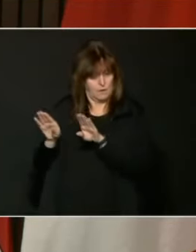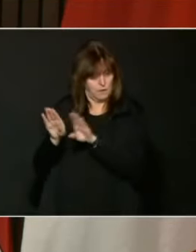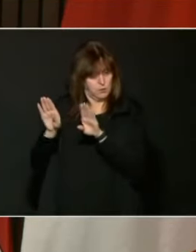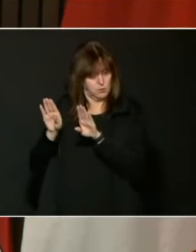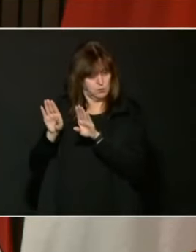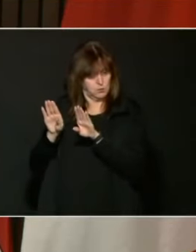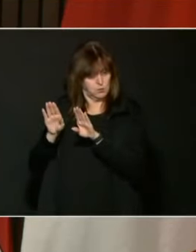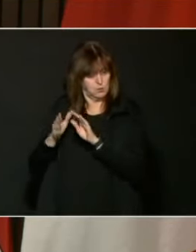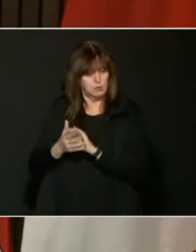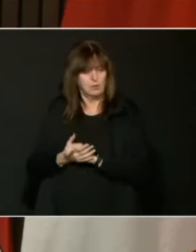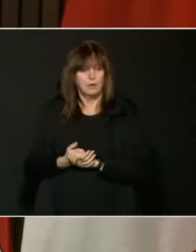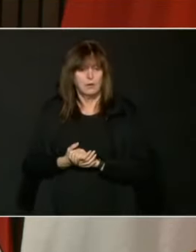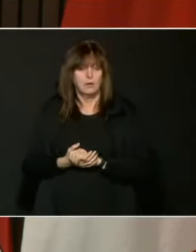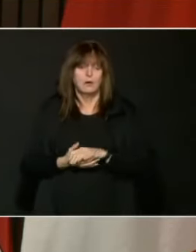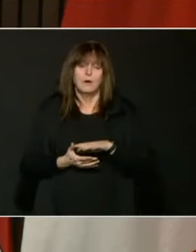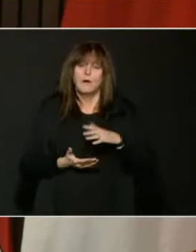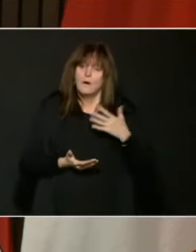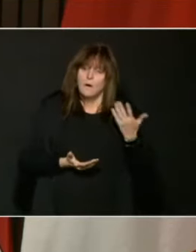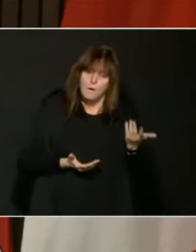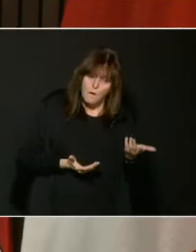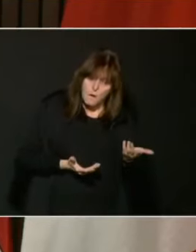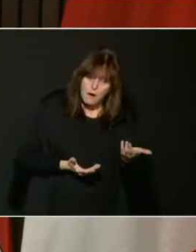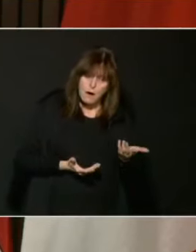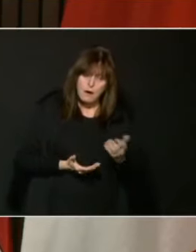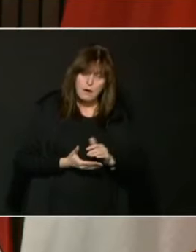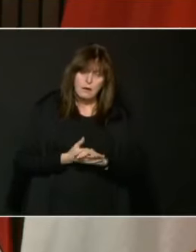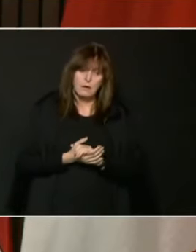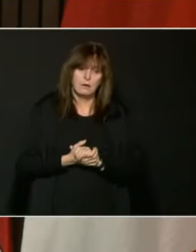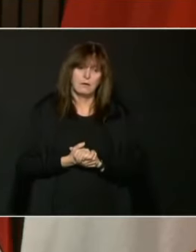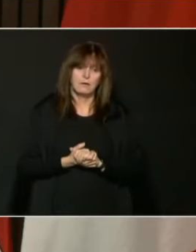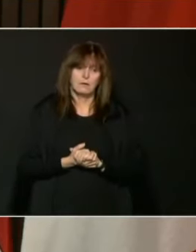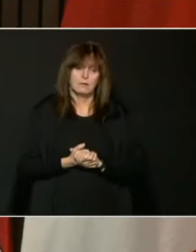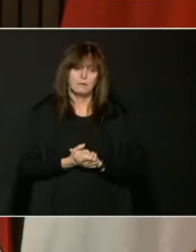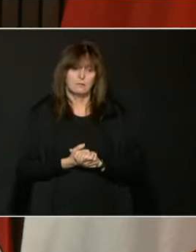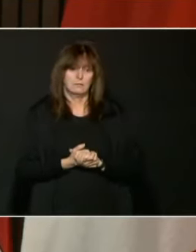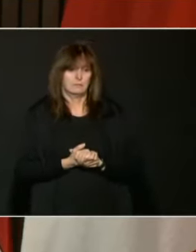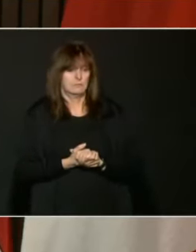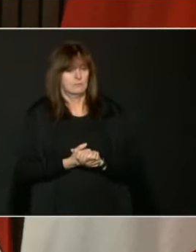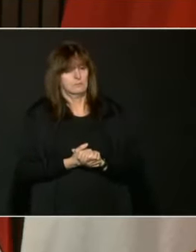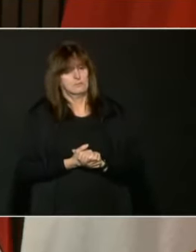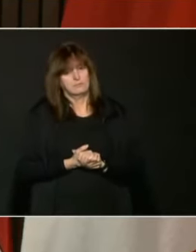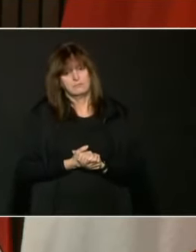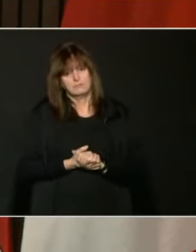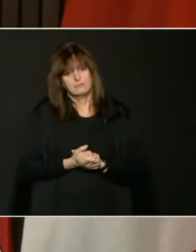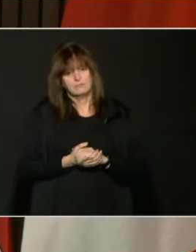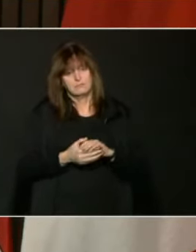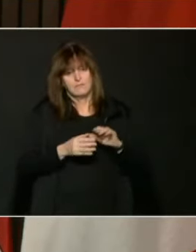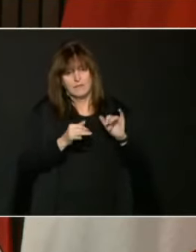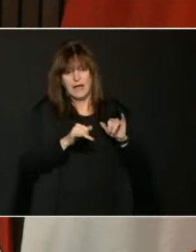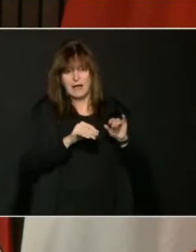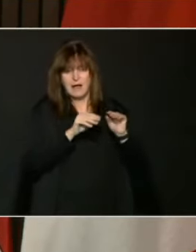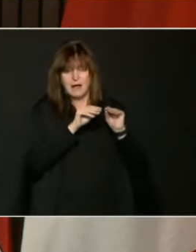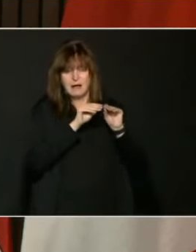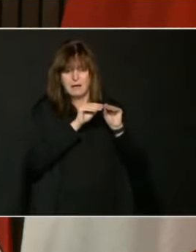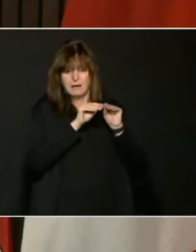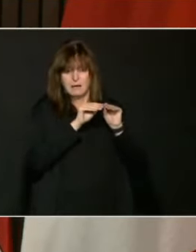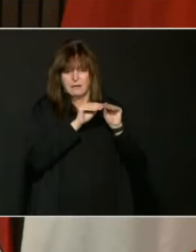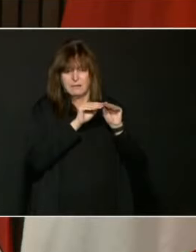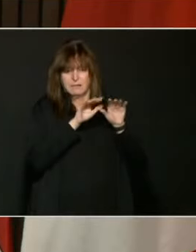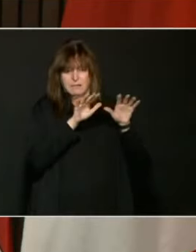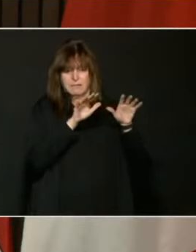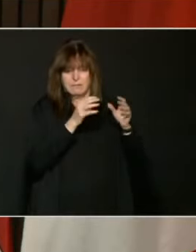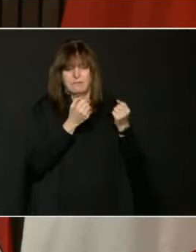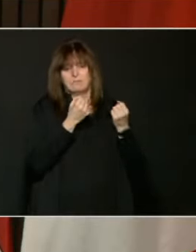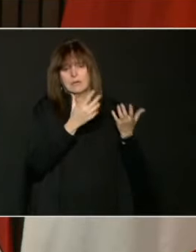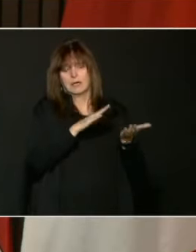very big spread through the community with a very high death toll associated with it. In some of the places you might be noting, the toll can be